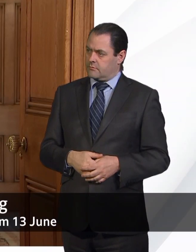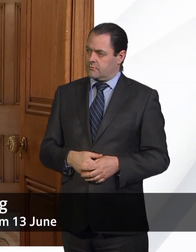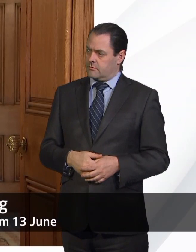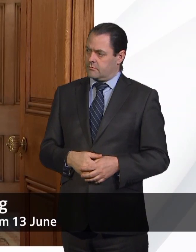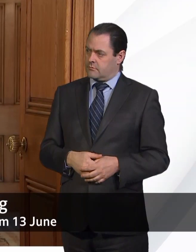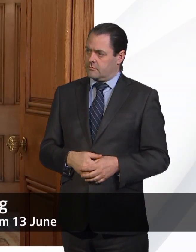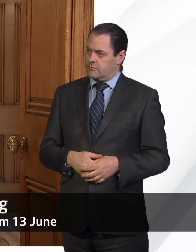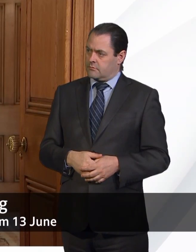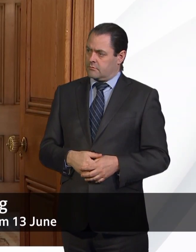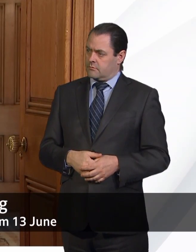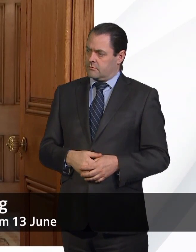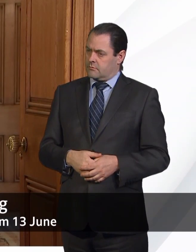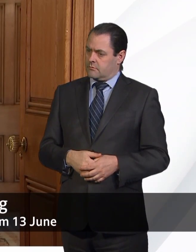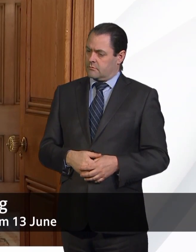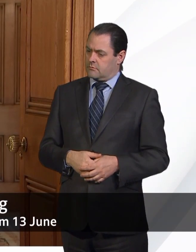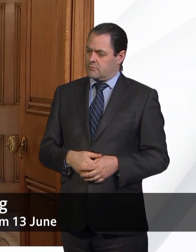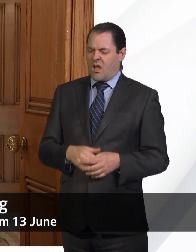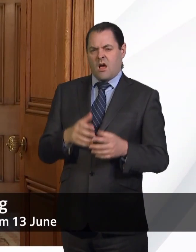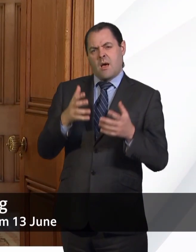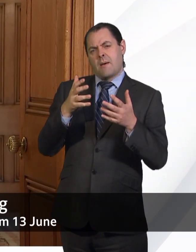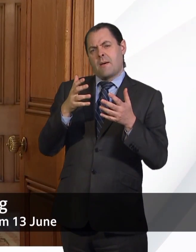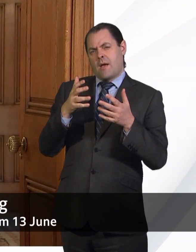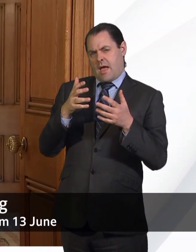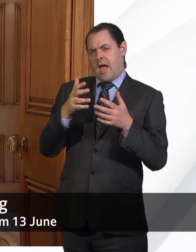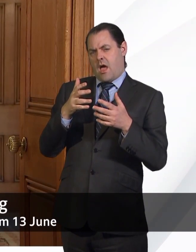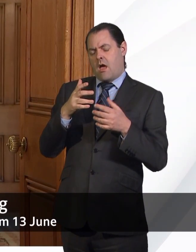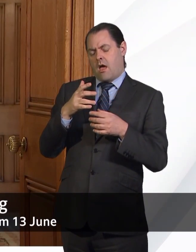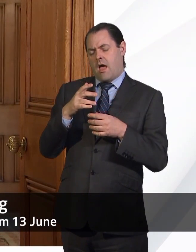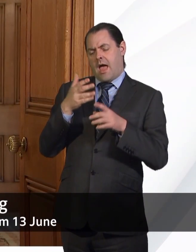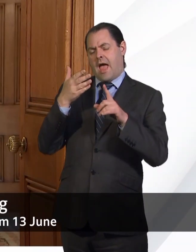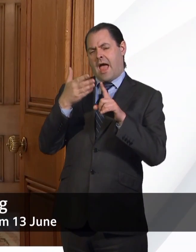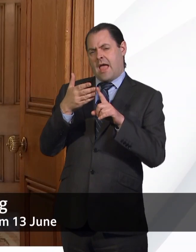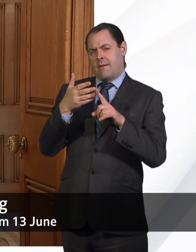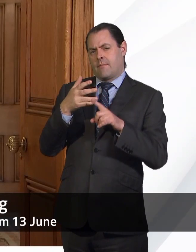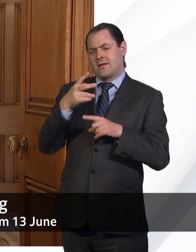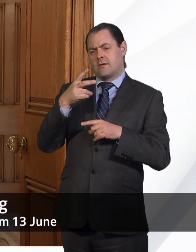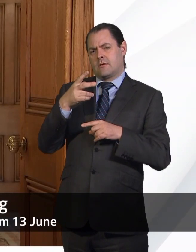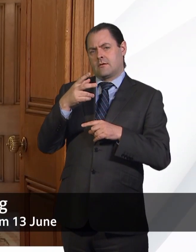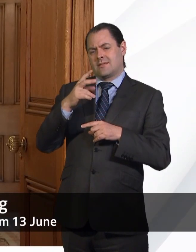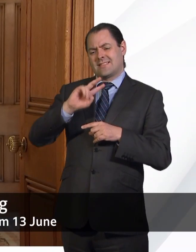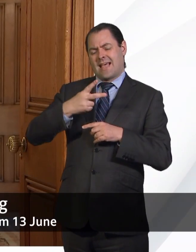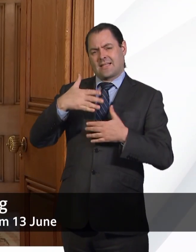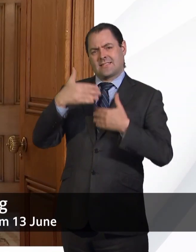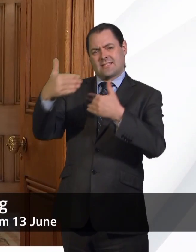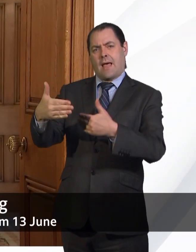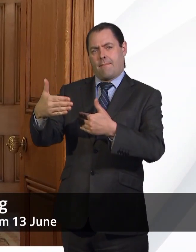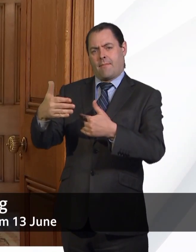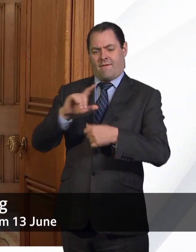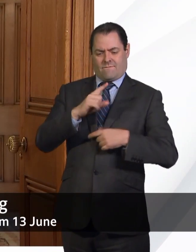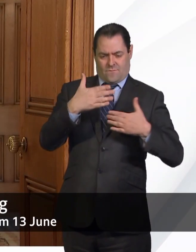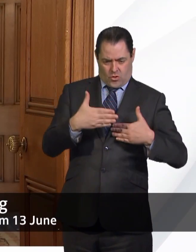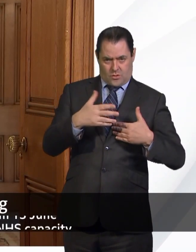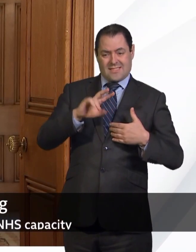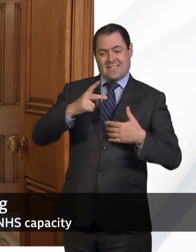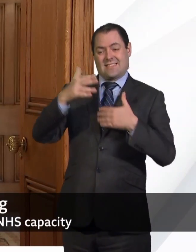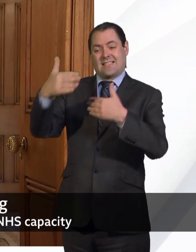These adjustments are most of those we set out to achieve in step 2 of our roadmap, and we have also been able to